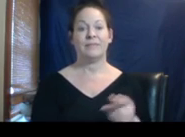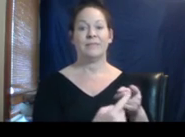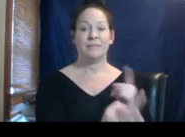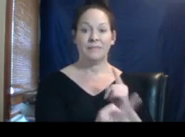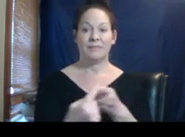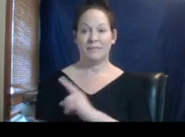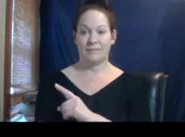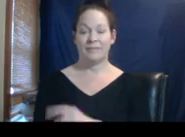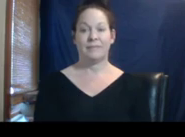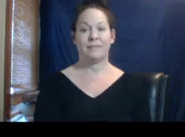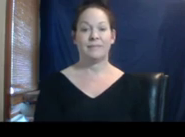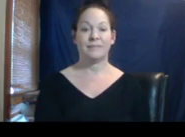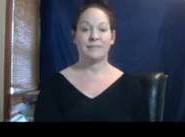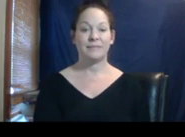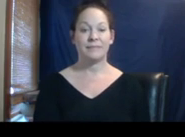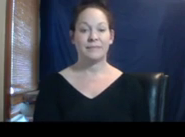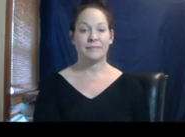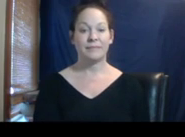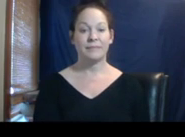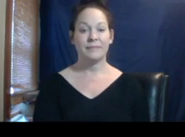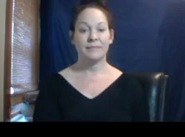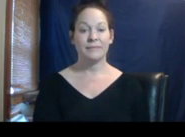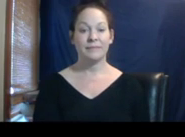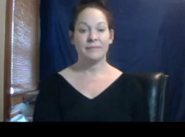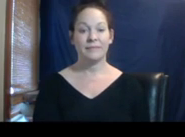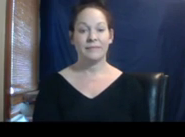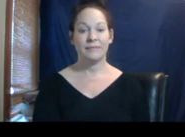I change my signs.